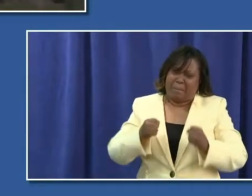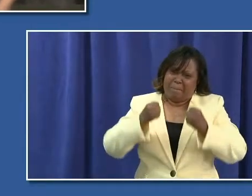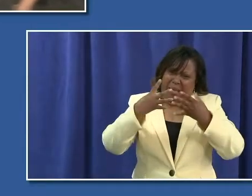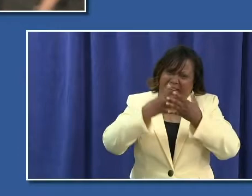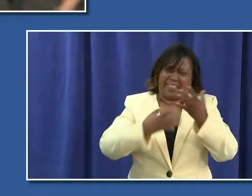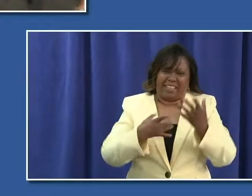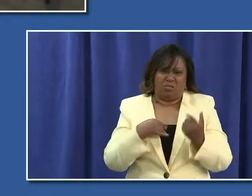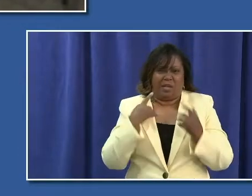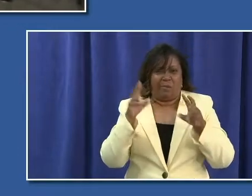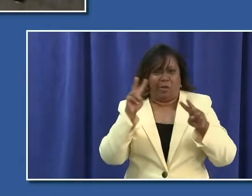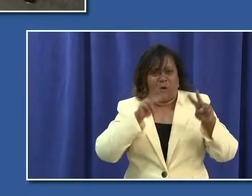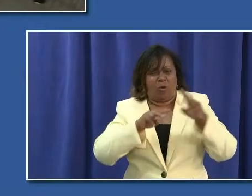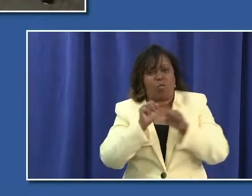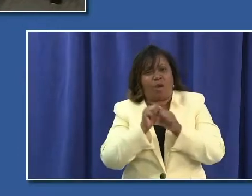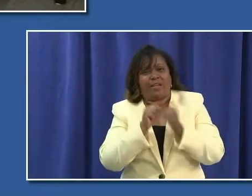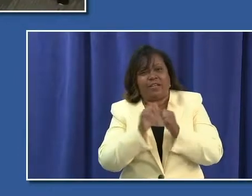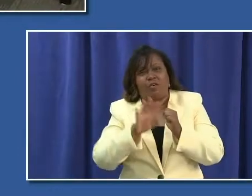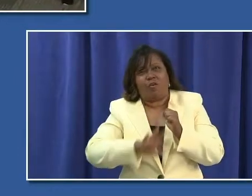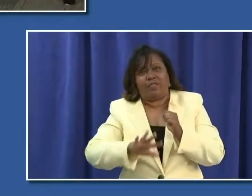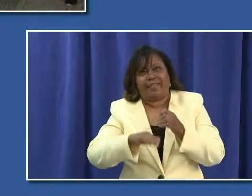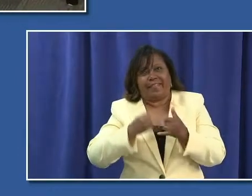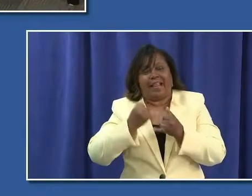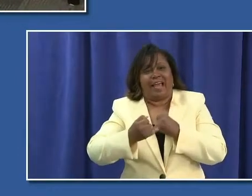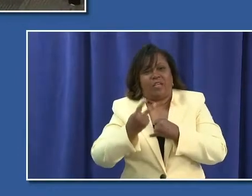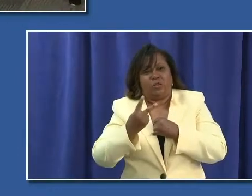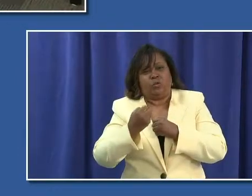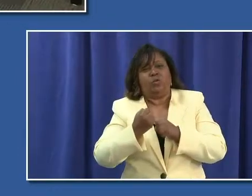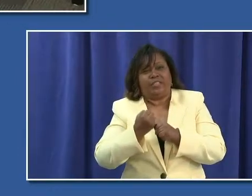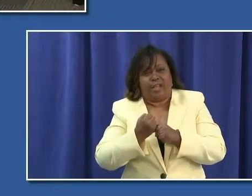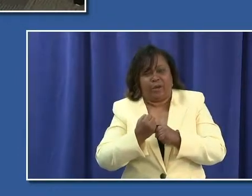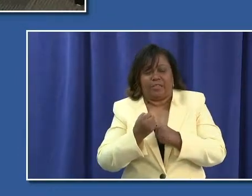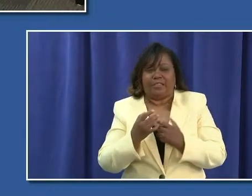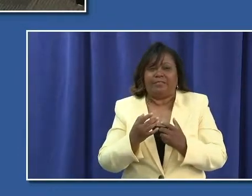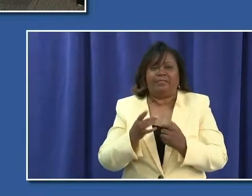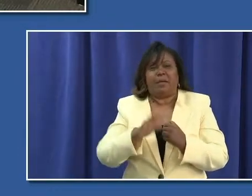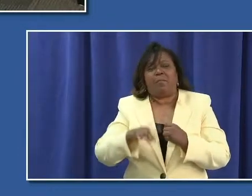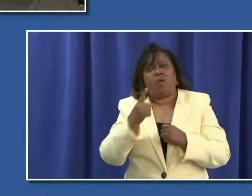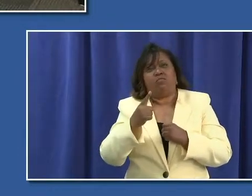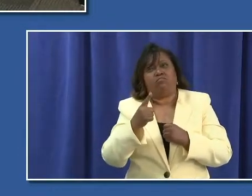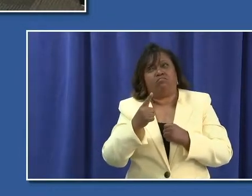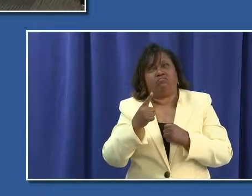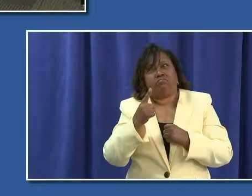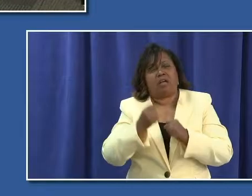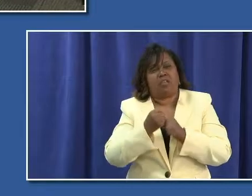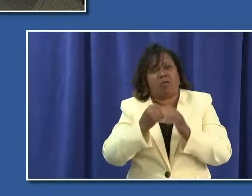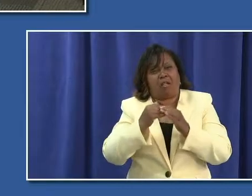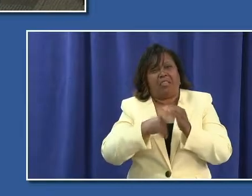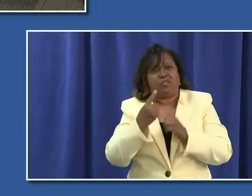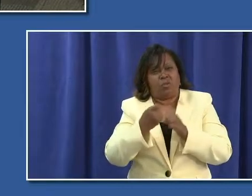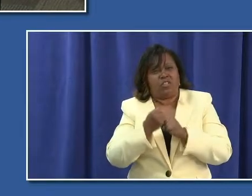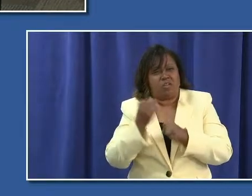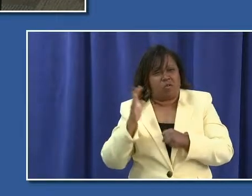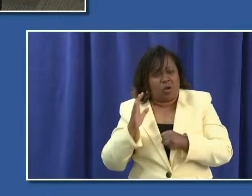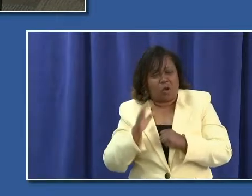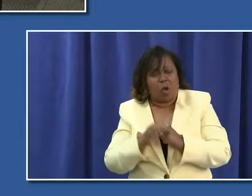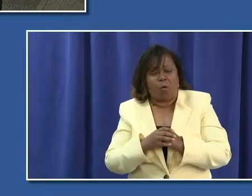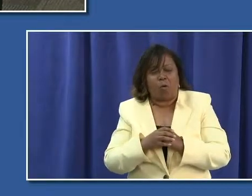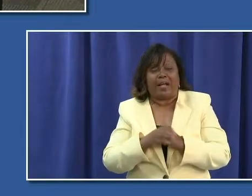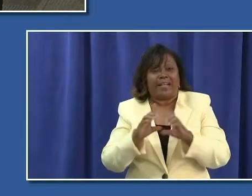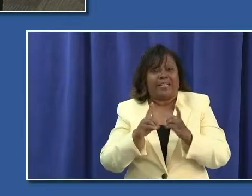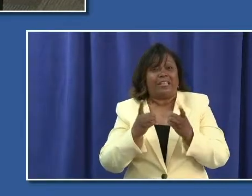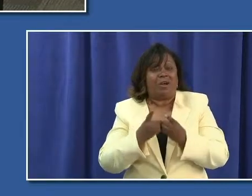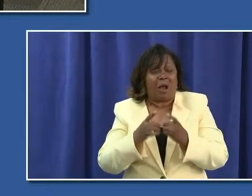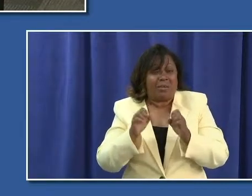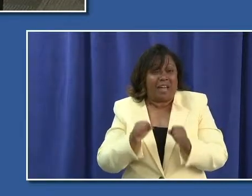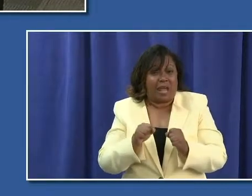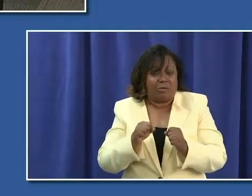of things that we've been looking at over the last couple of years. About a year, maybe a little over a year ago, the department